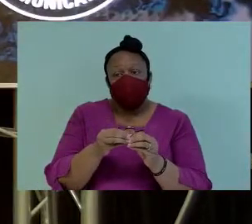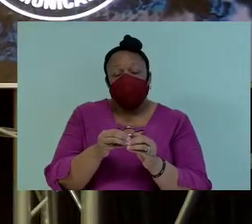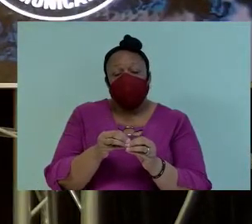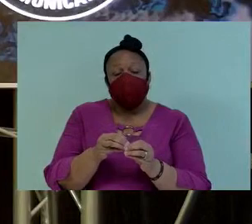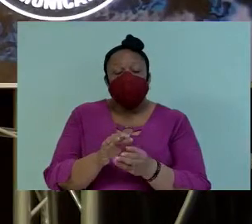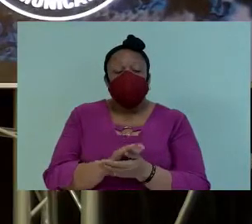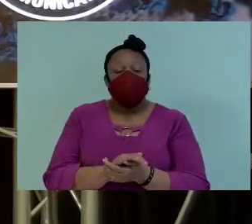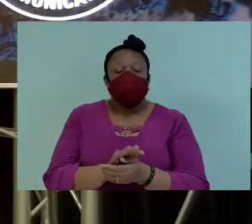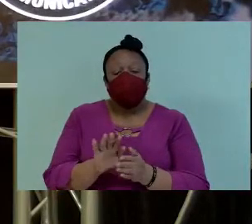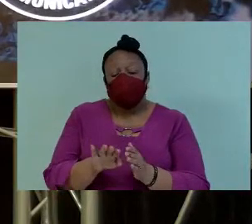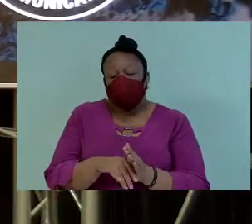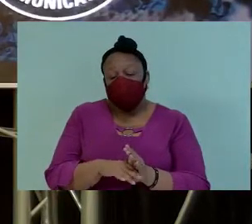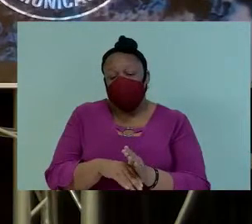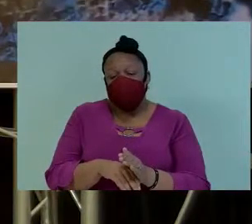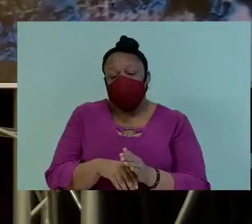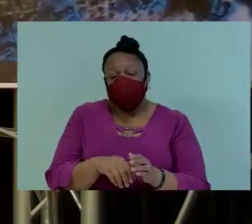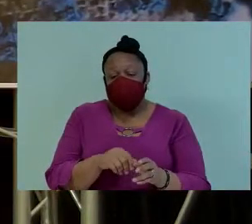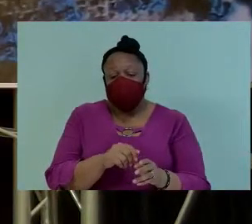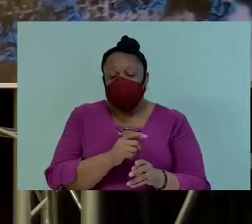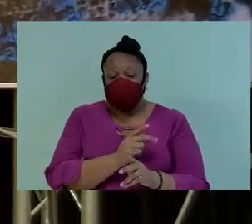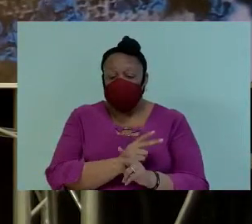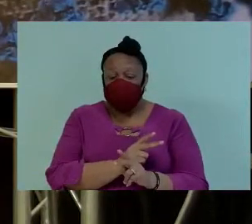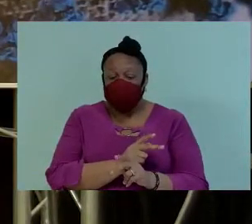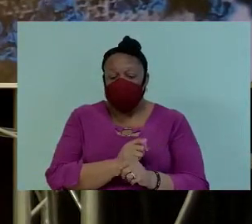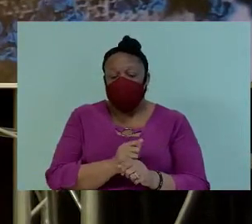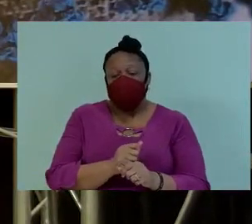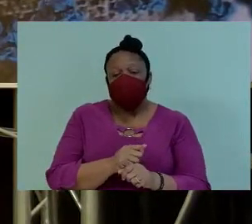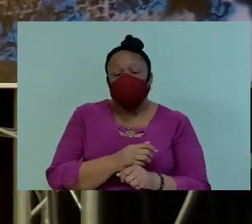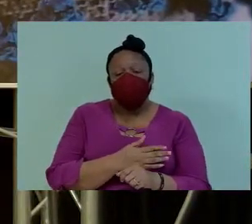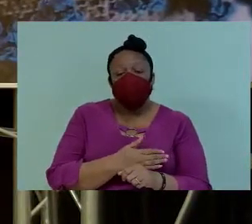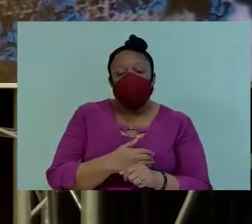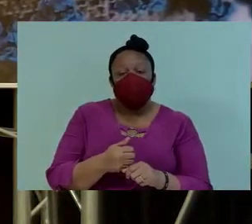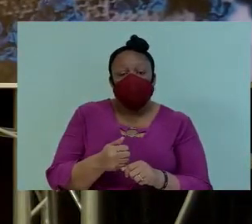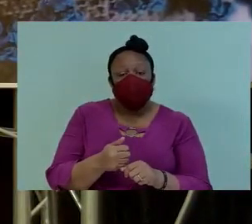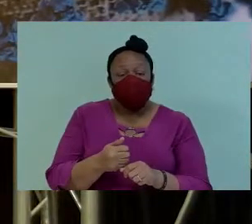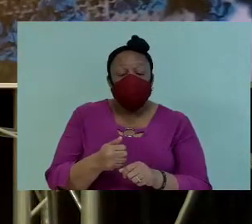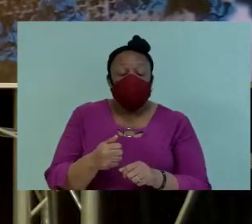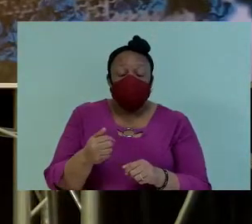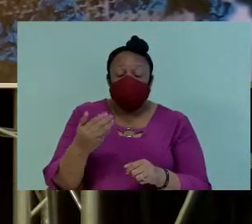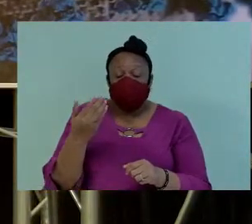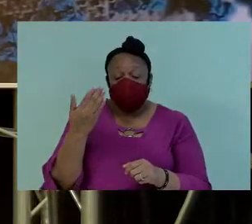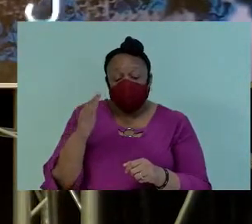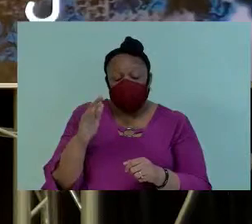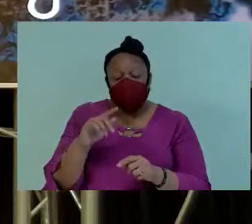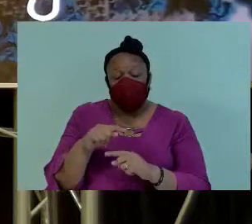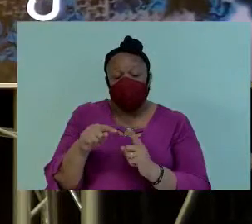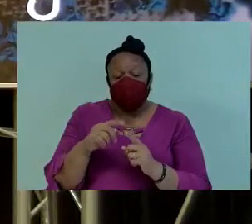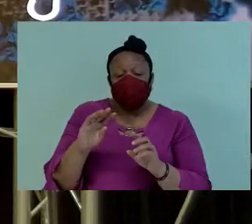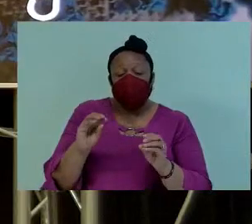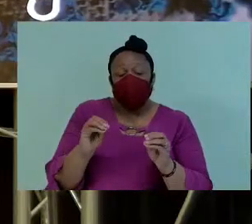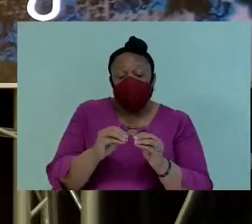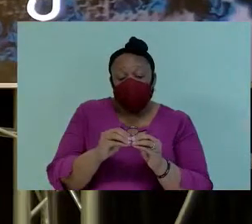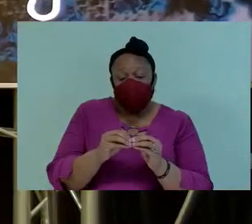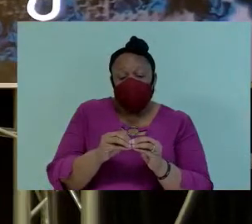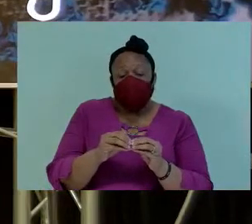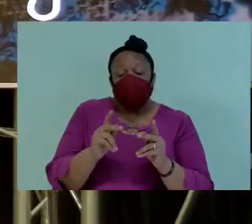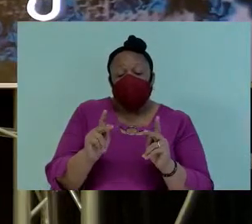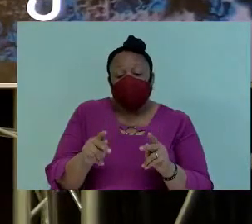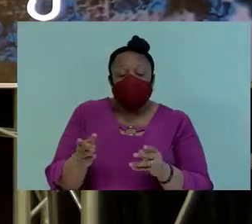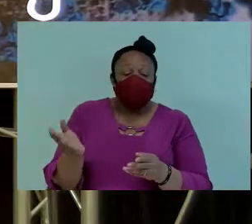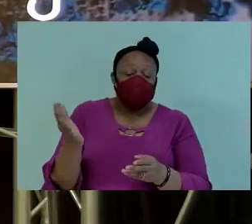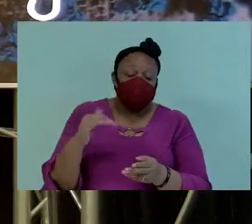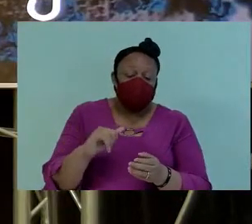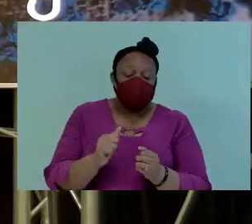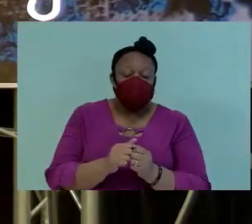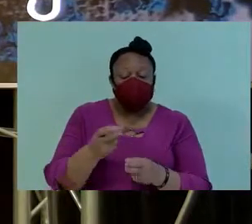restrictions, and it's going to come that time where that second wave is going to arrive. What are we going to do when